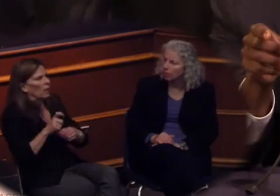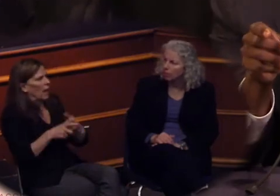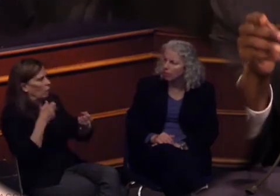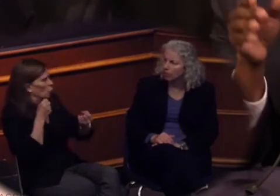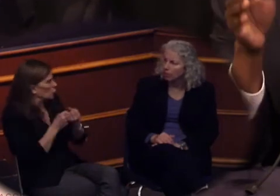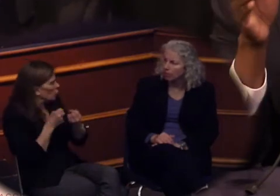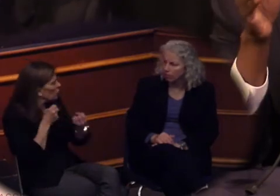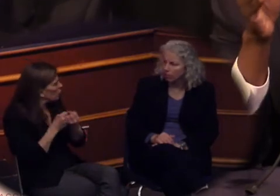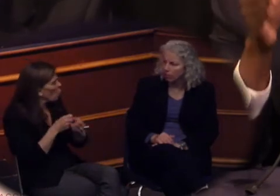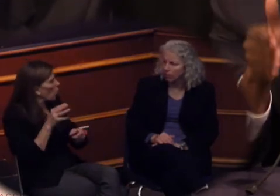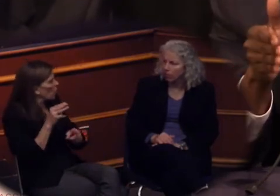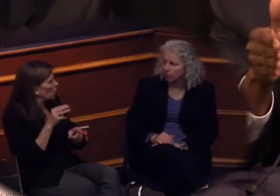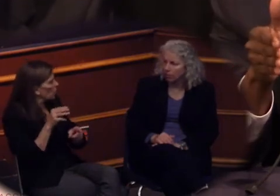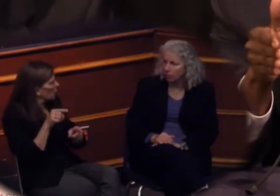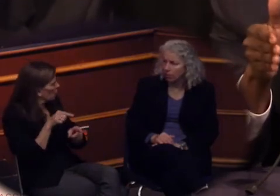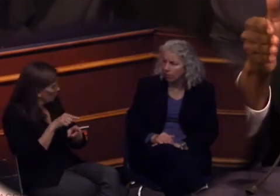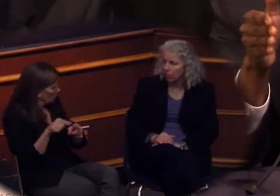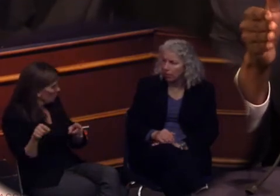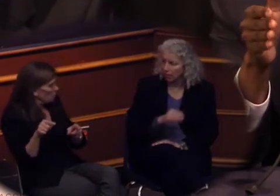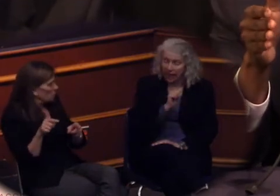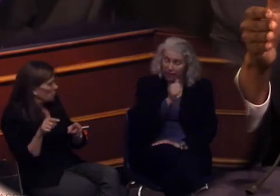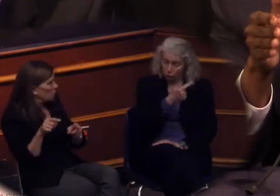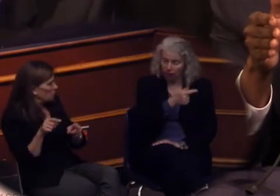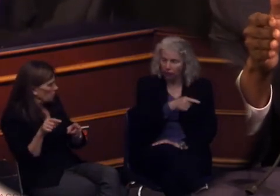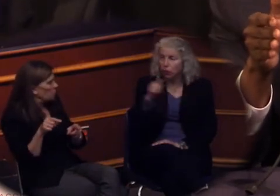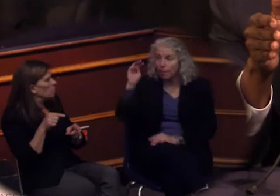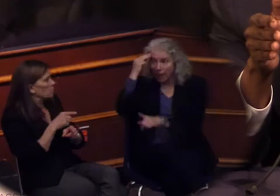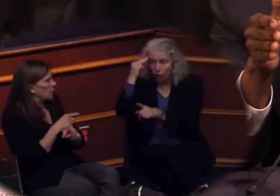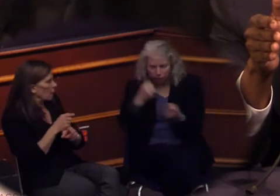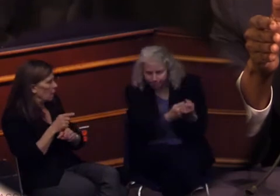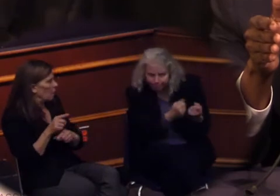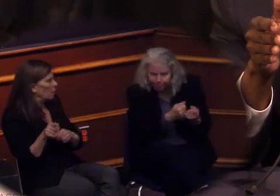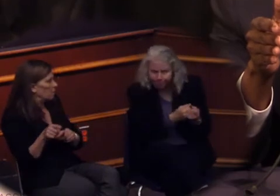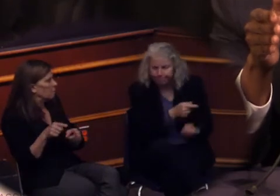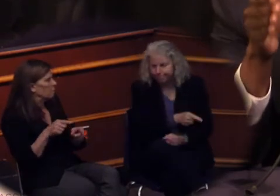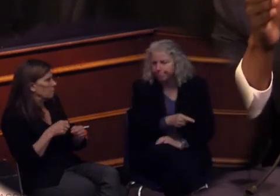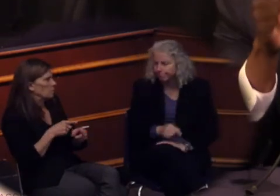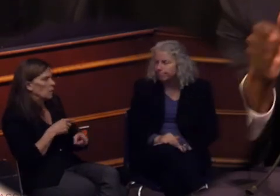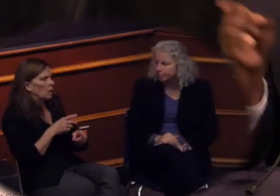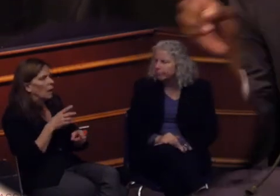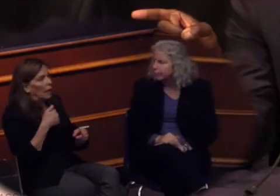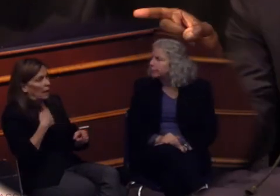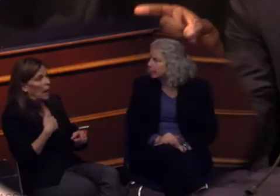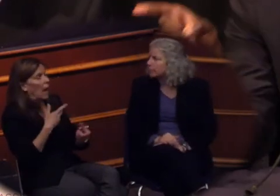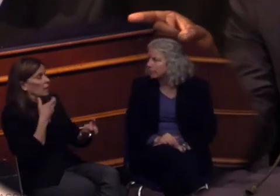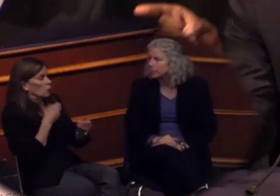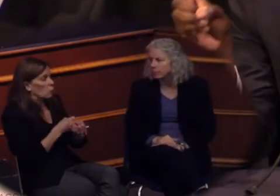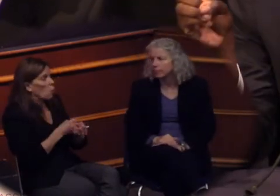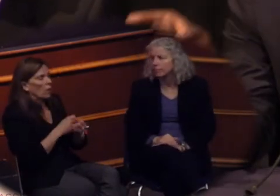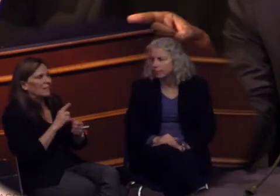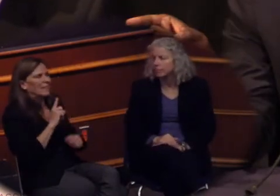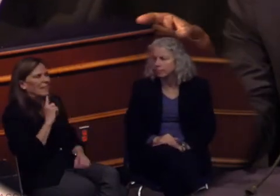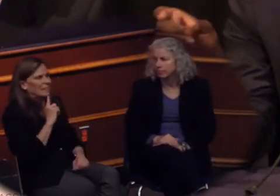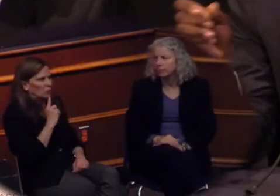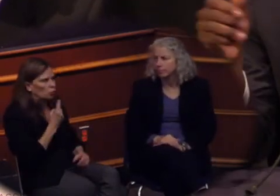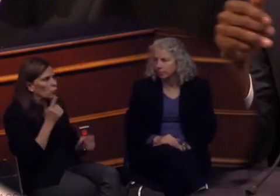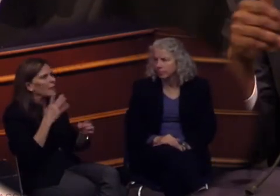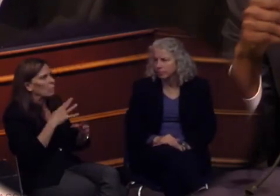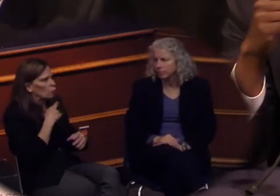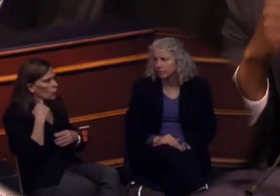need to back her on her administrative order against bump stocks here in the Commonwealth. I support the extreme risk legislation.